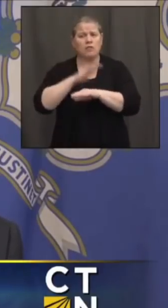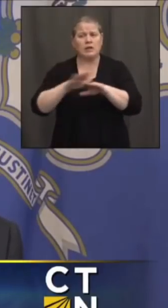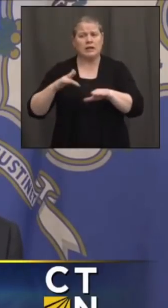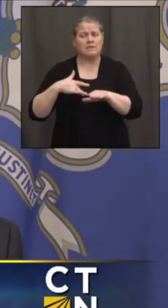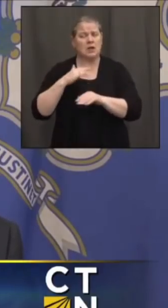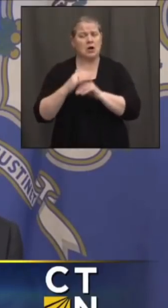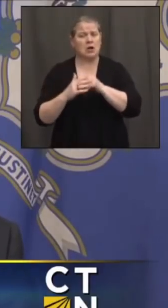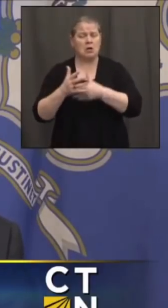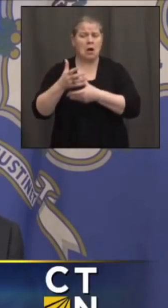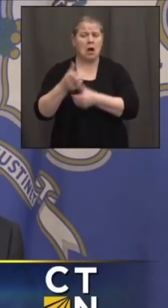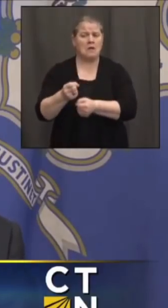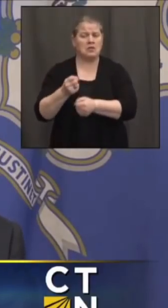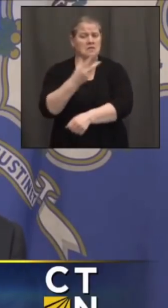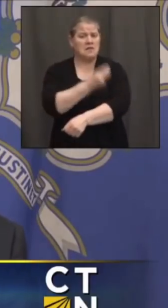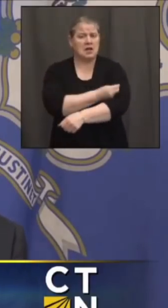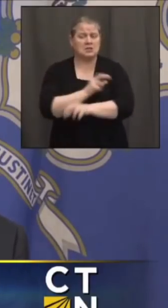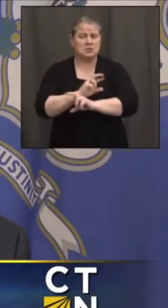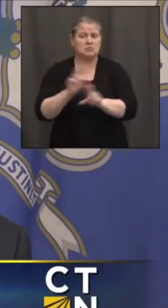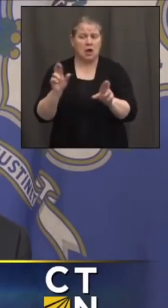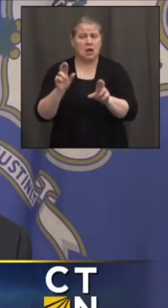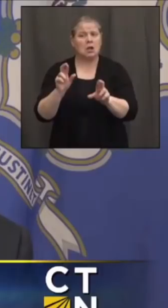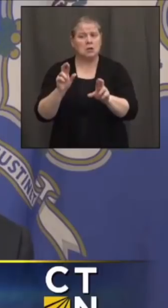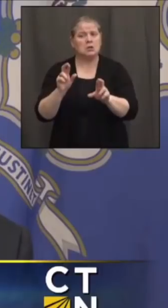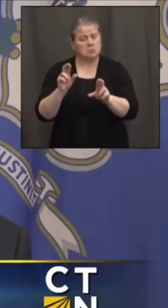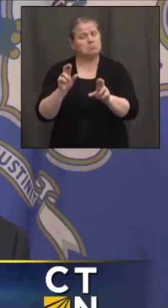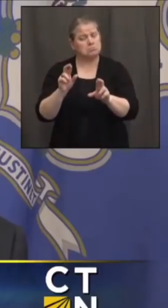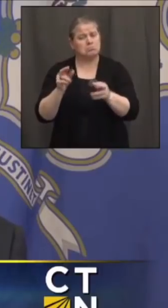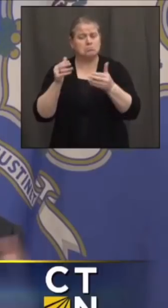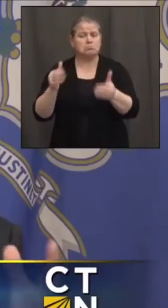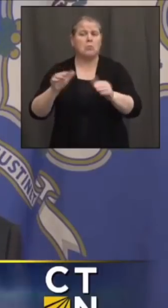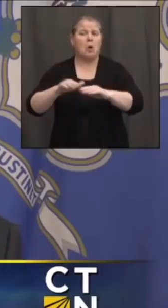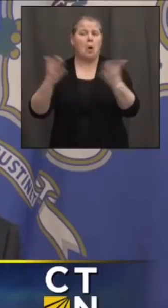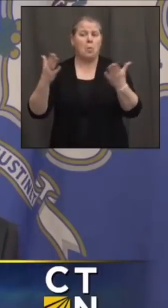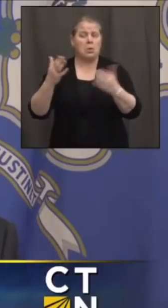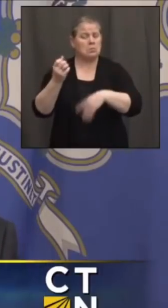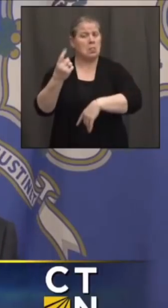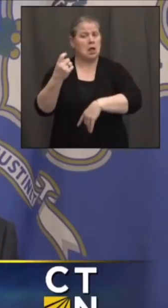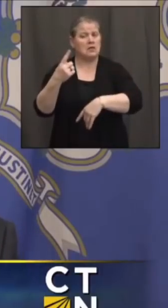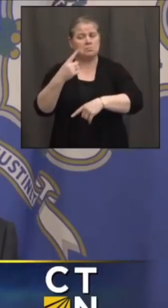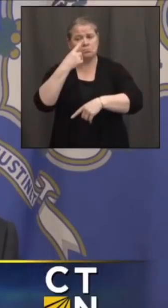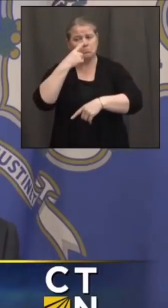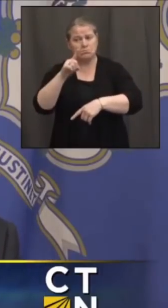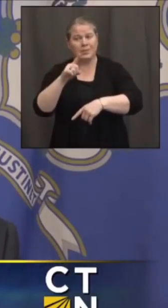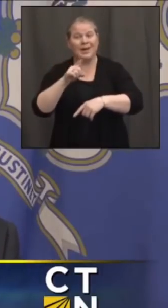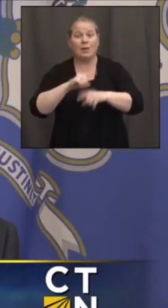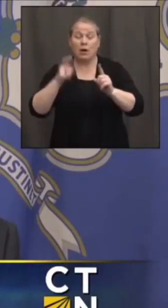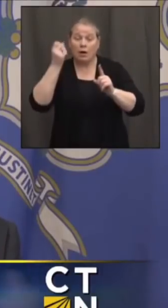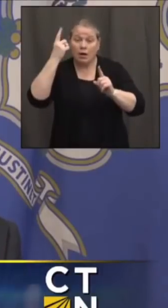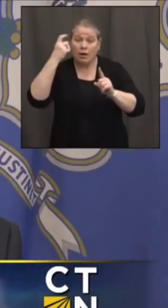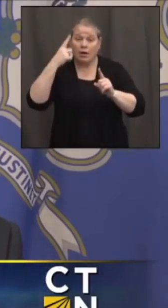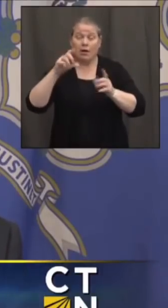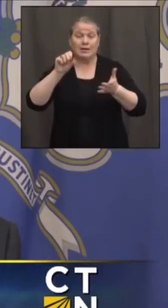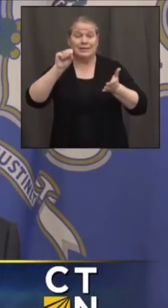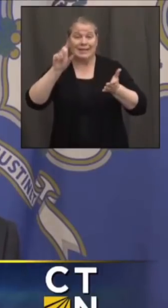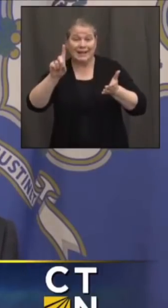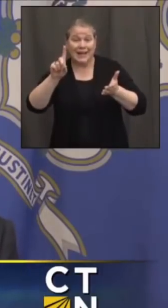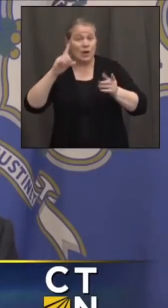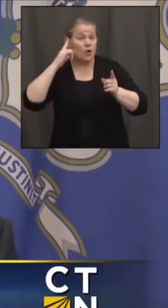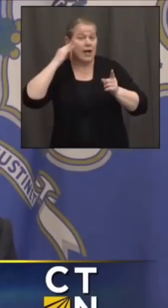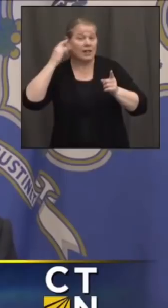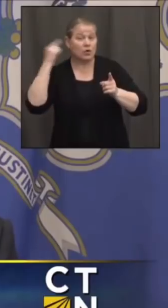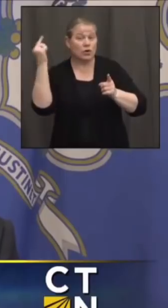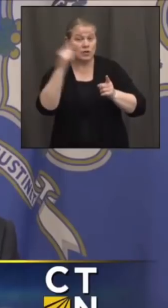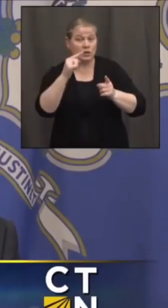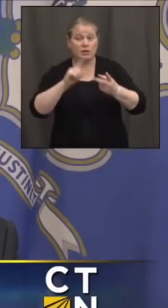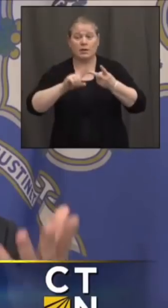of the variants. But that said, we look at San Diego, look at Miami, look at some of those places where the so-called variants,